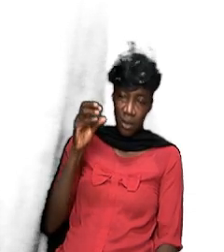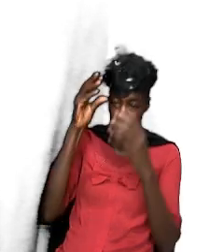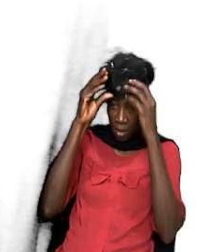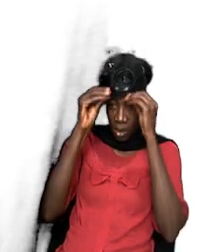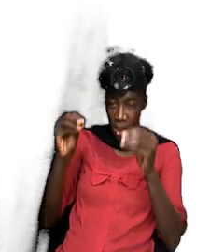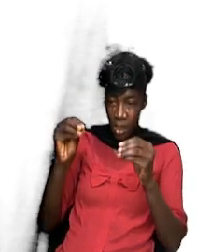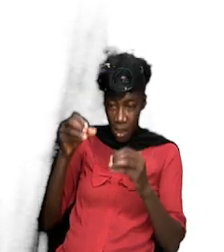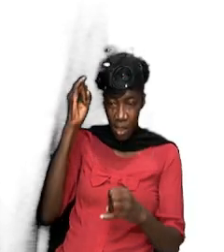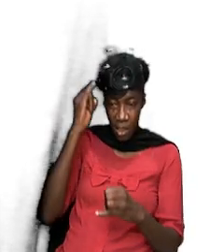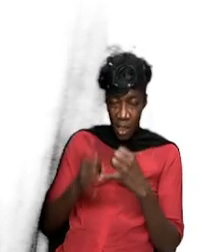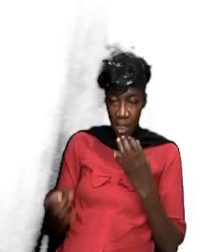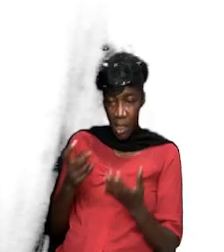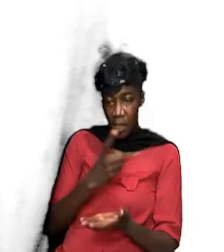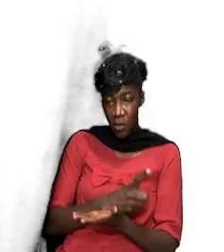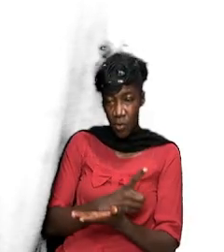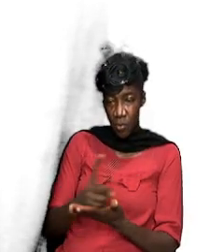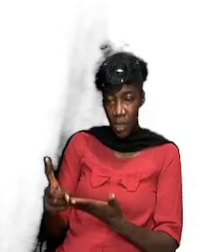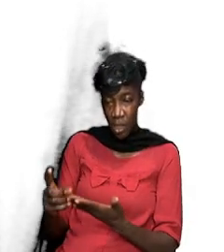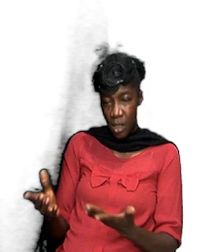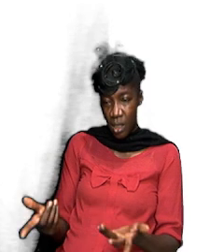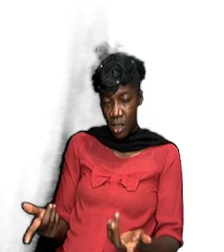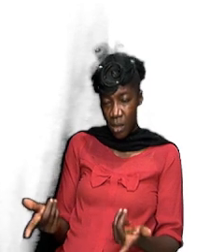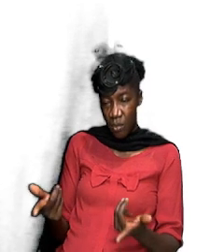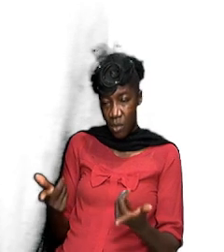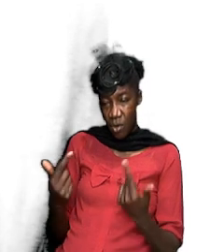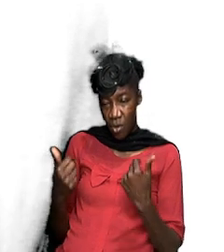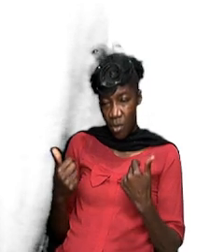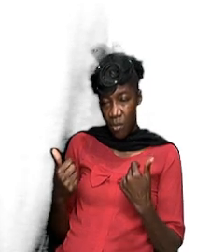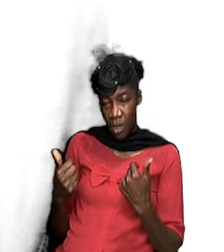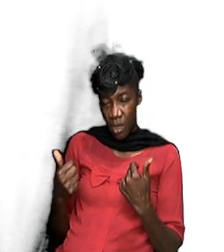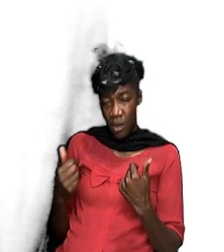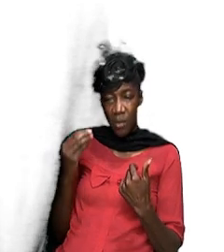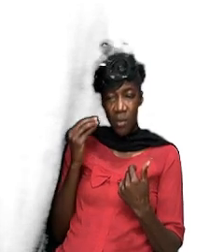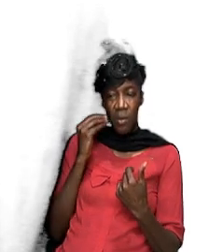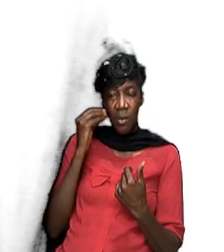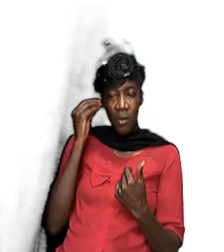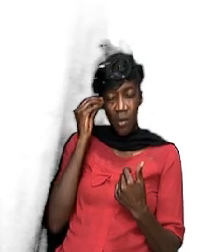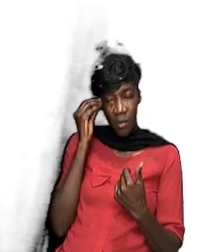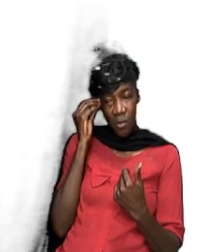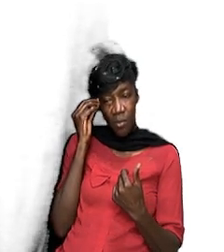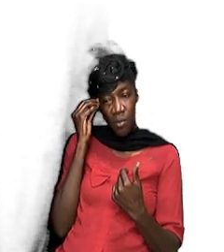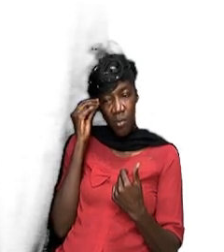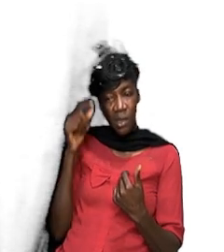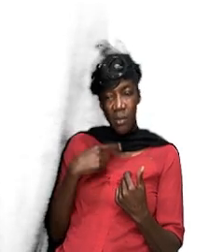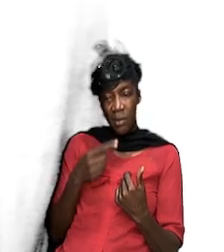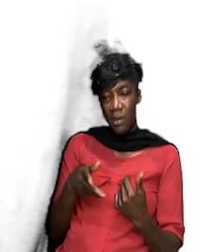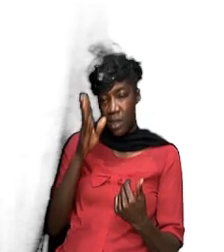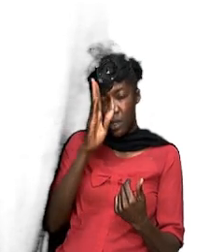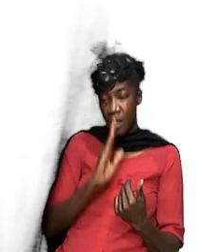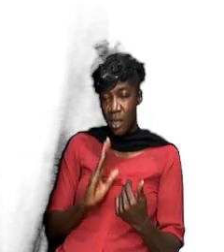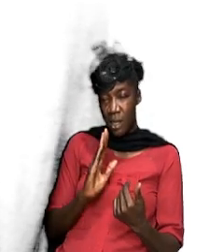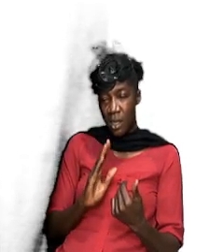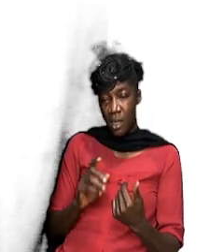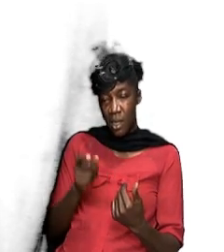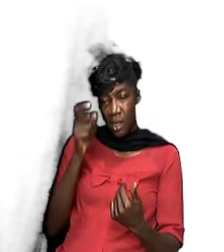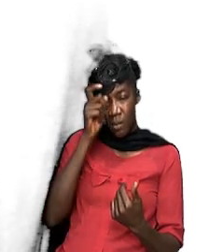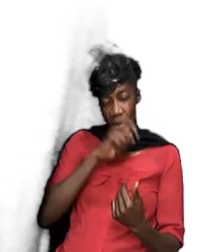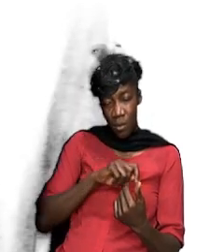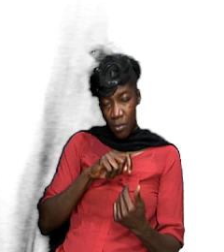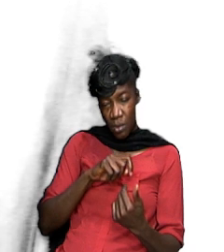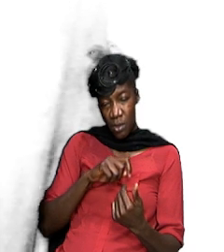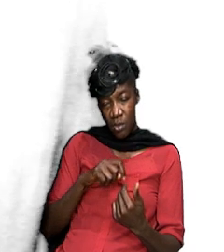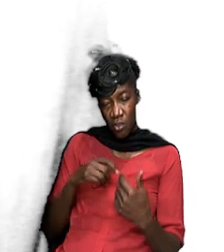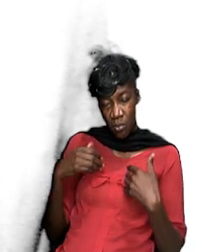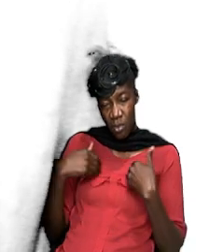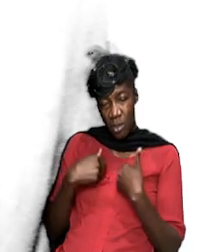And today I was coming home and, you know, I felt so bad yesterday. And today I was coming home. I said, God, no wish me young again. Because I